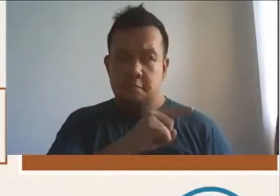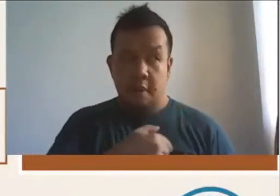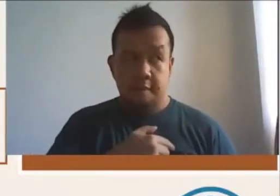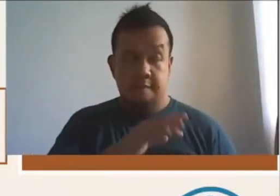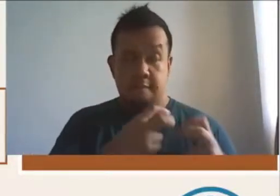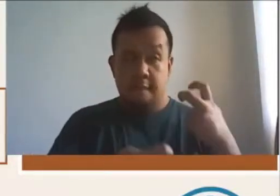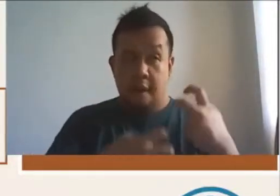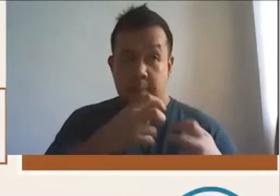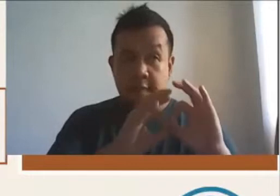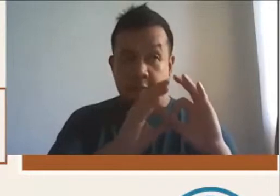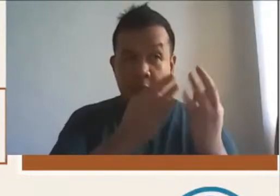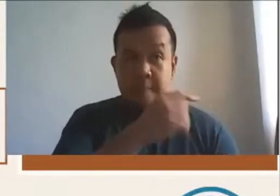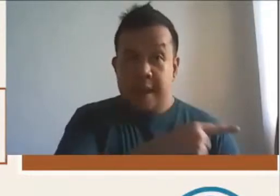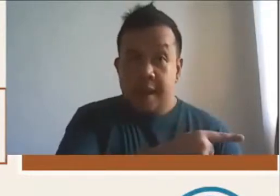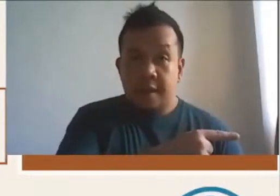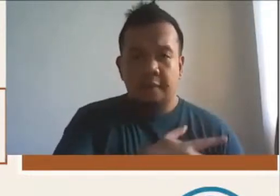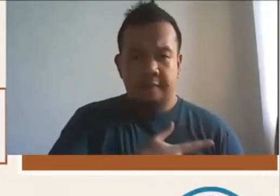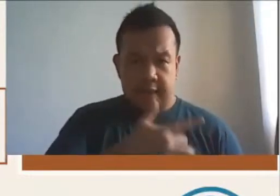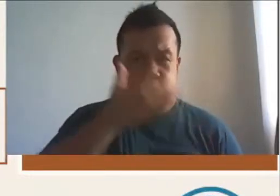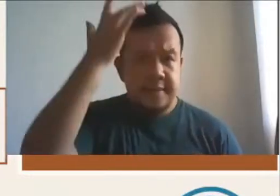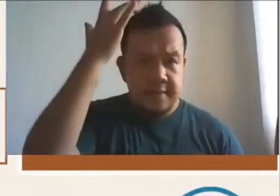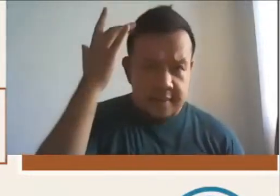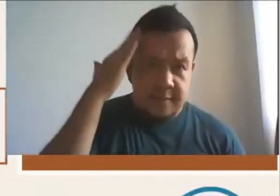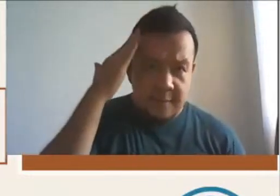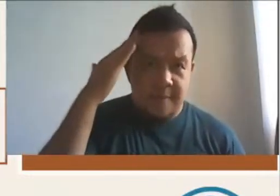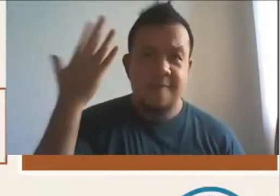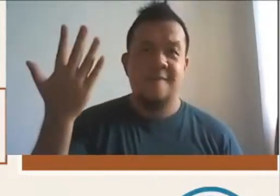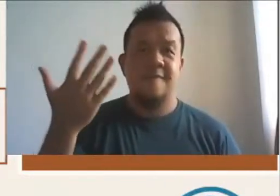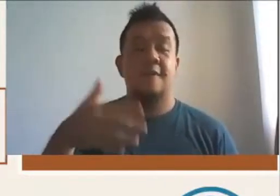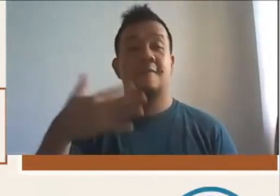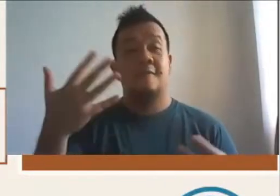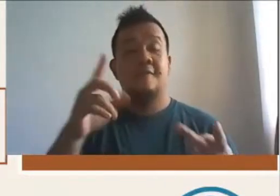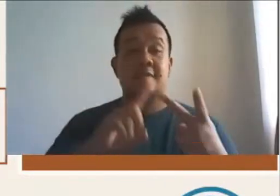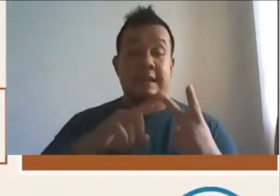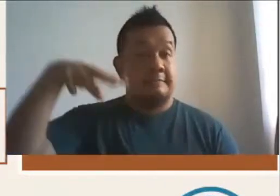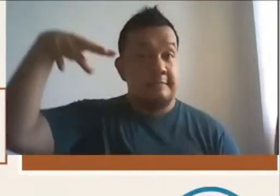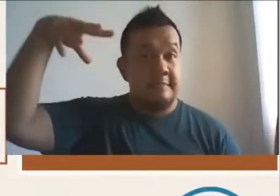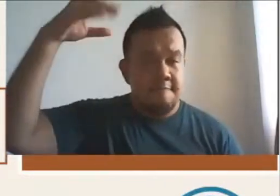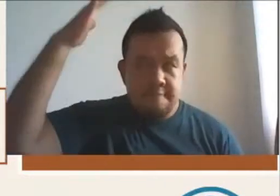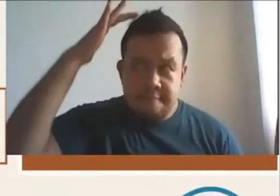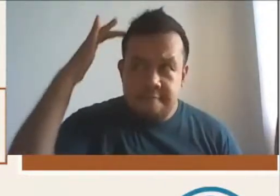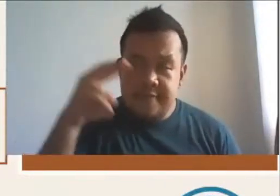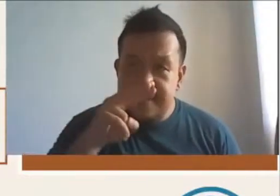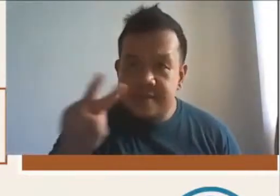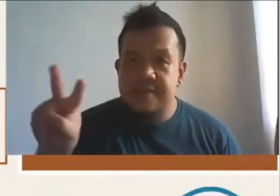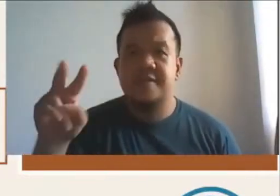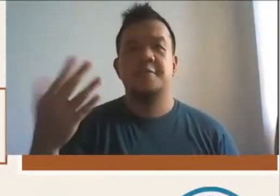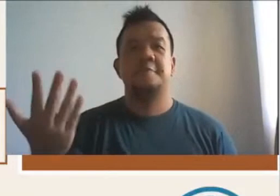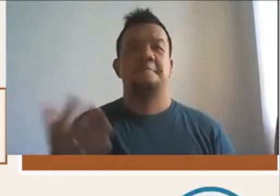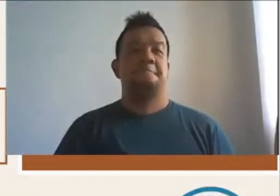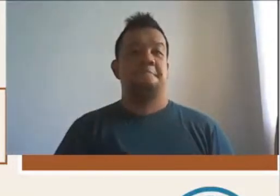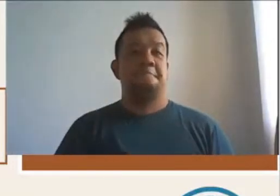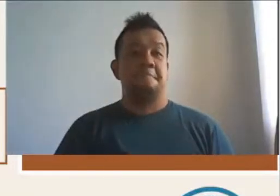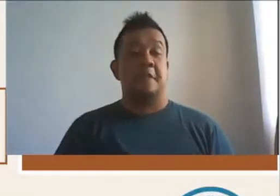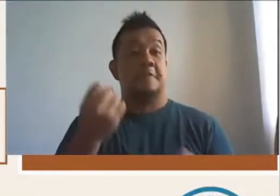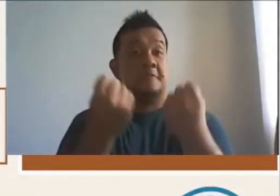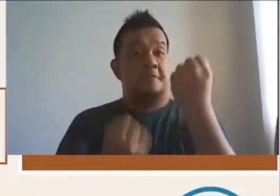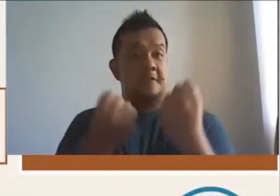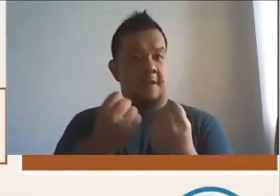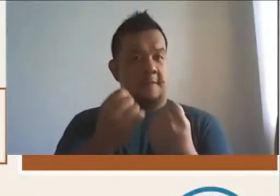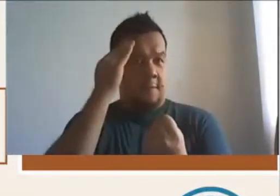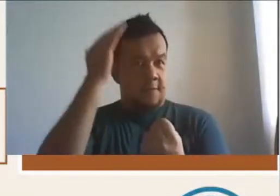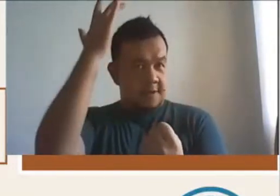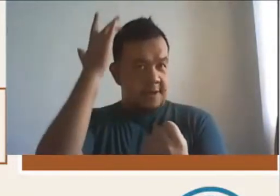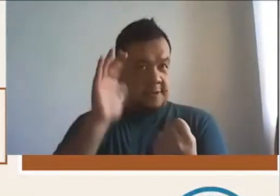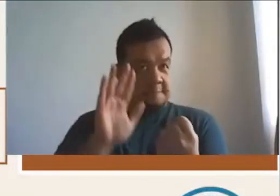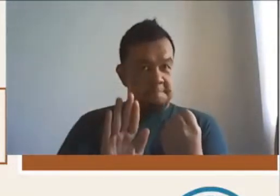that. Pag merong nag-flicker na light somewhere, we are sensitive to that and we can look to that. Sa car naman, sa mga busina, we can